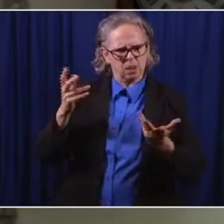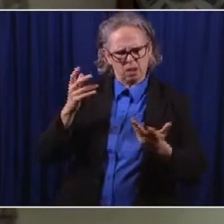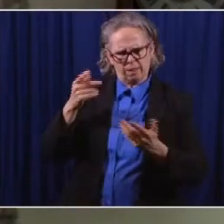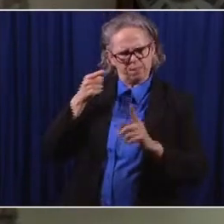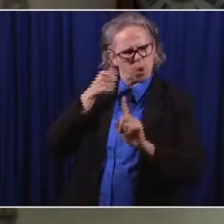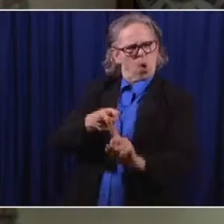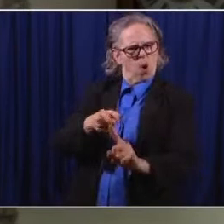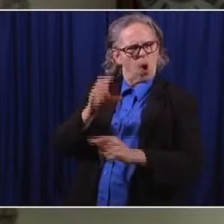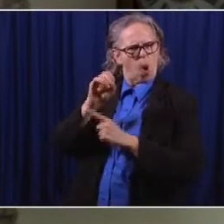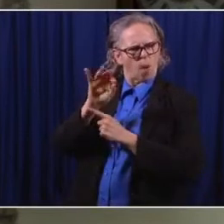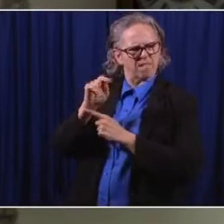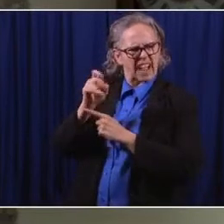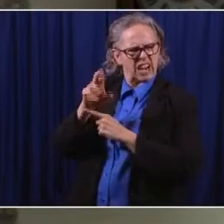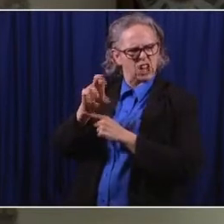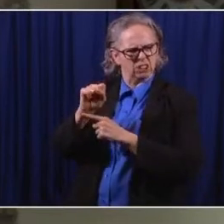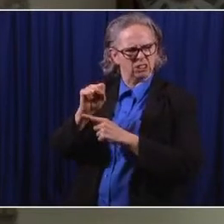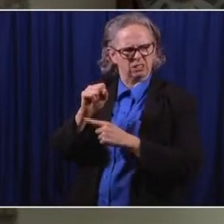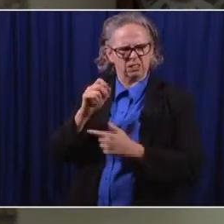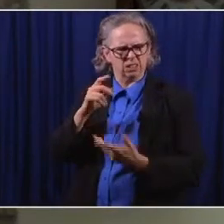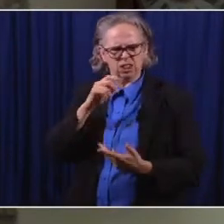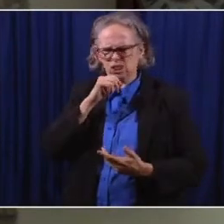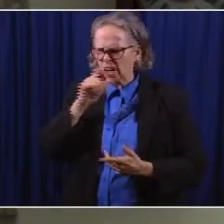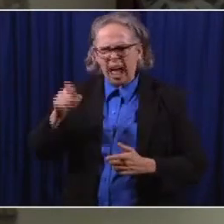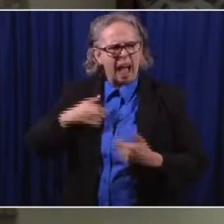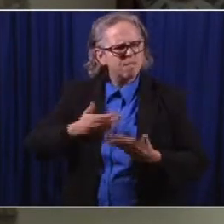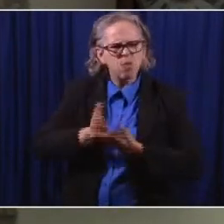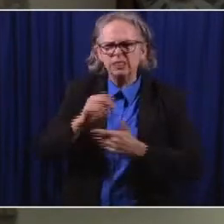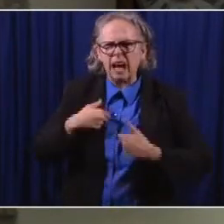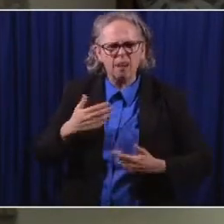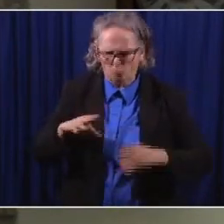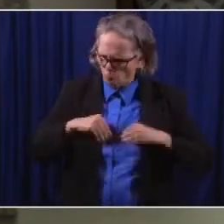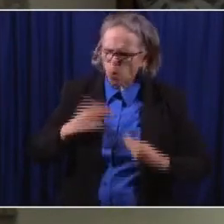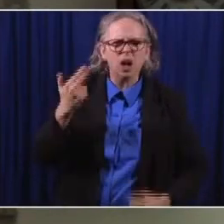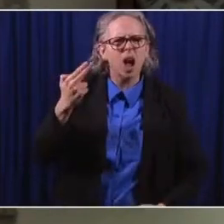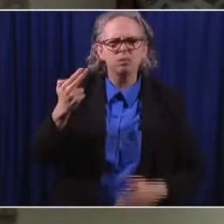should not have a gun, have no legal right to have a gun at all.